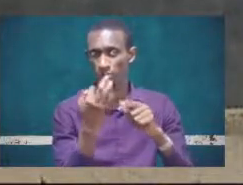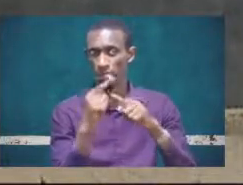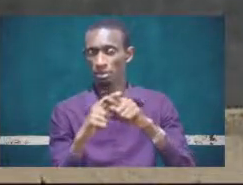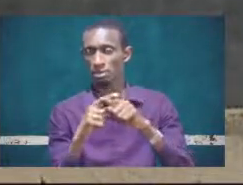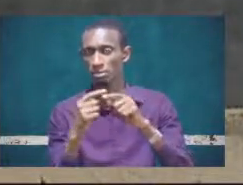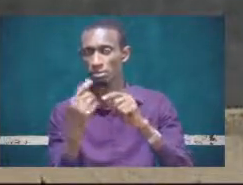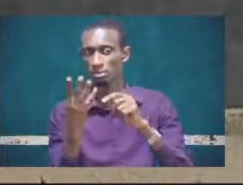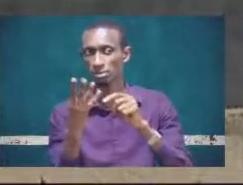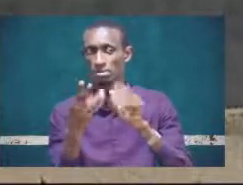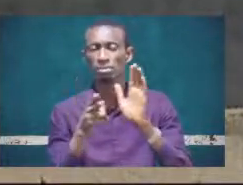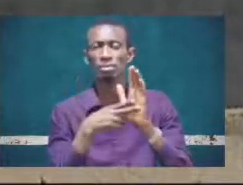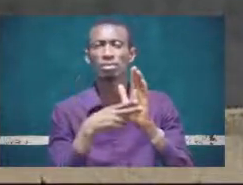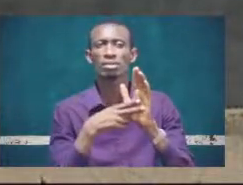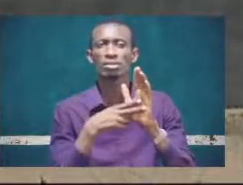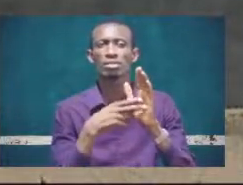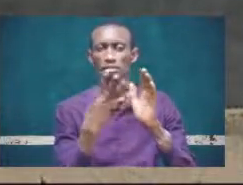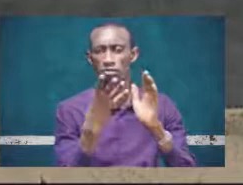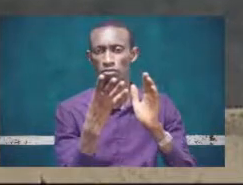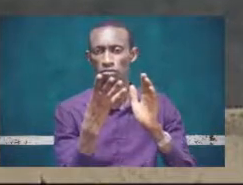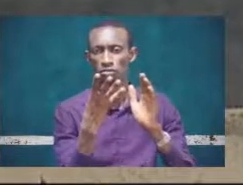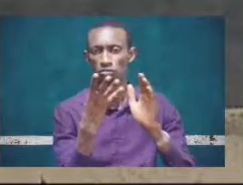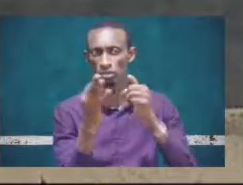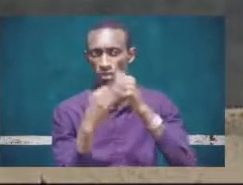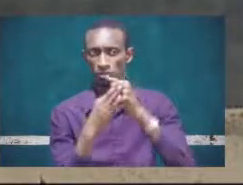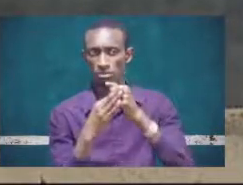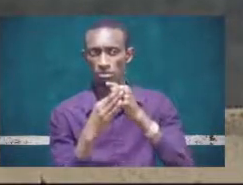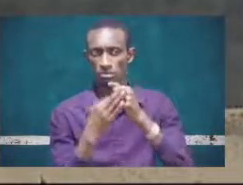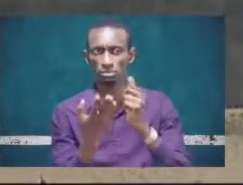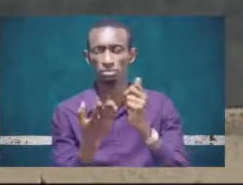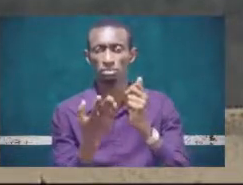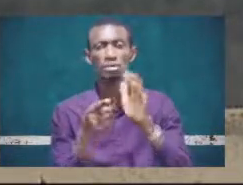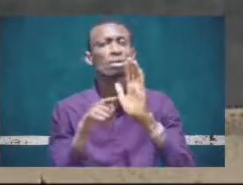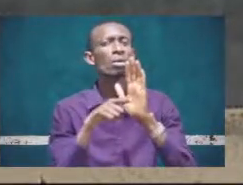this is minus 48. The difference is